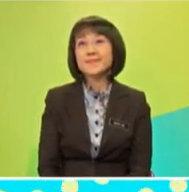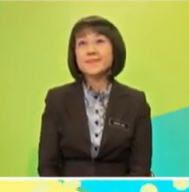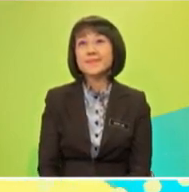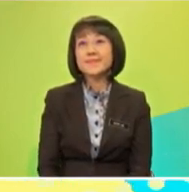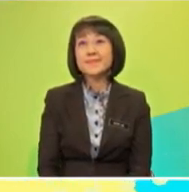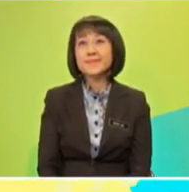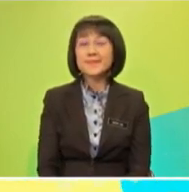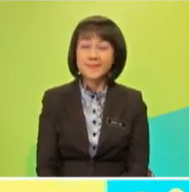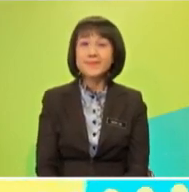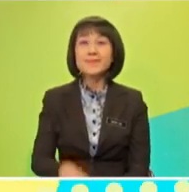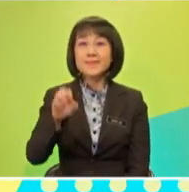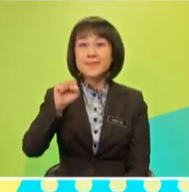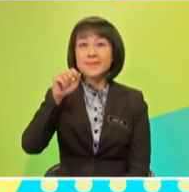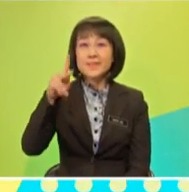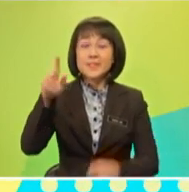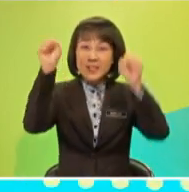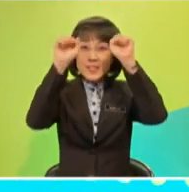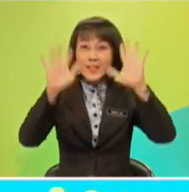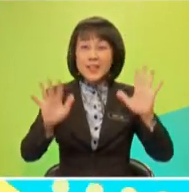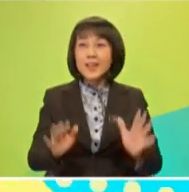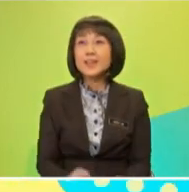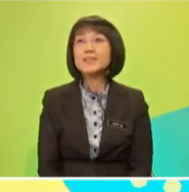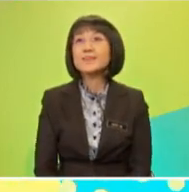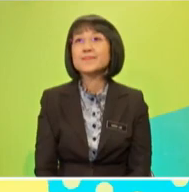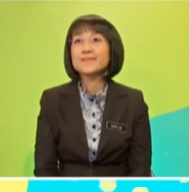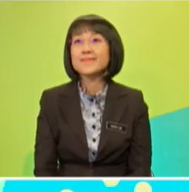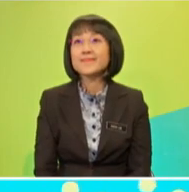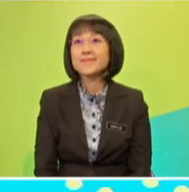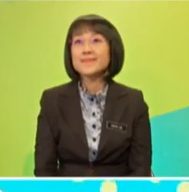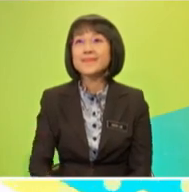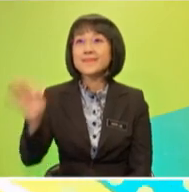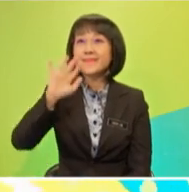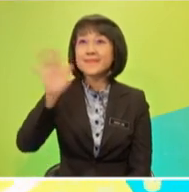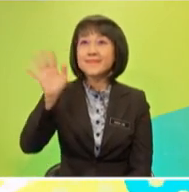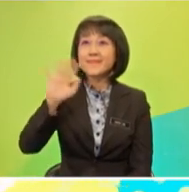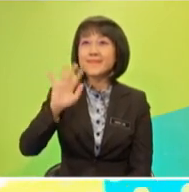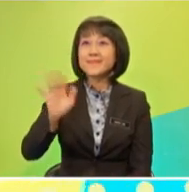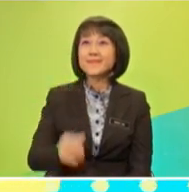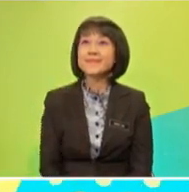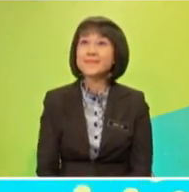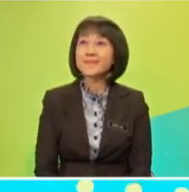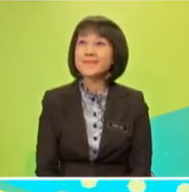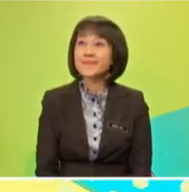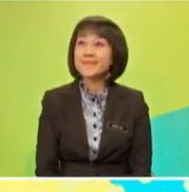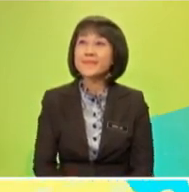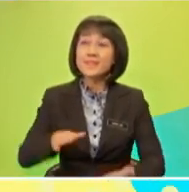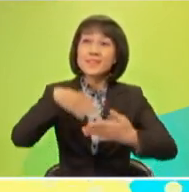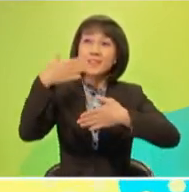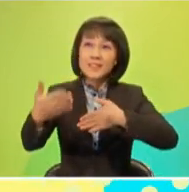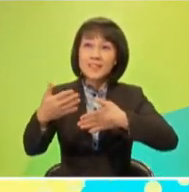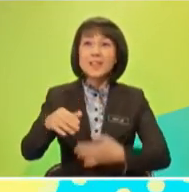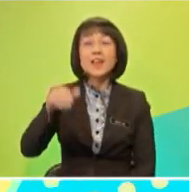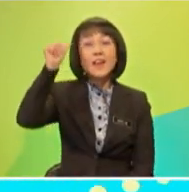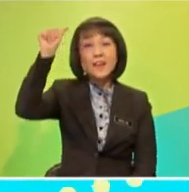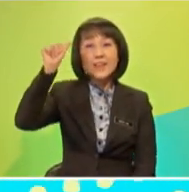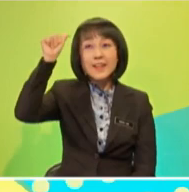Shah Alam. Thank you. Hi Teshna, nice to meet you. Hi. And who do you have next, teacher? Next, we have Aaron.